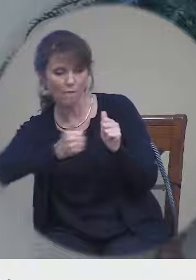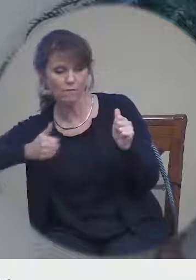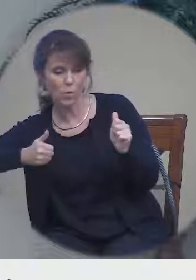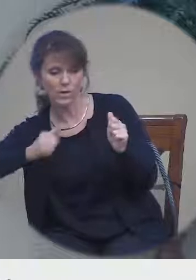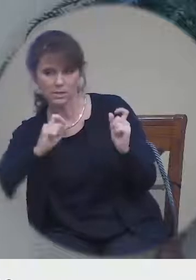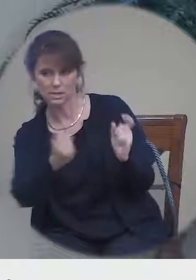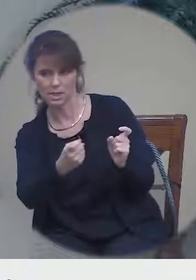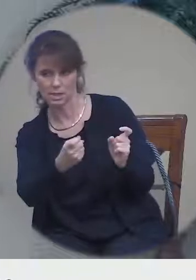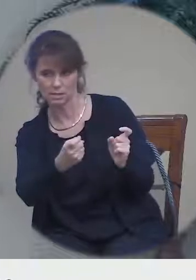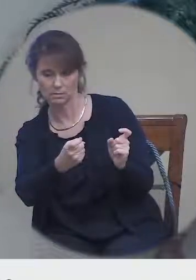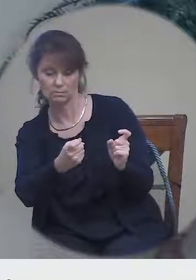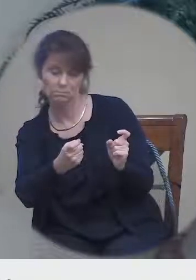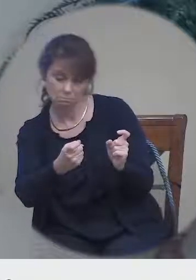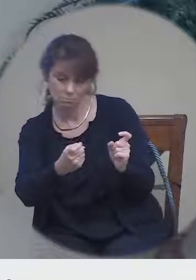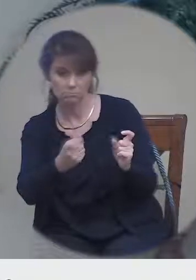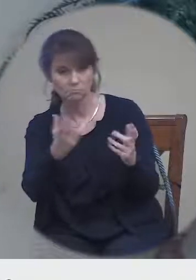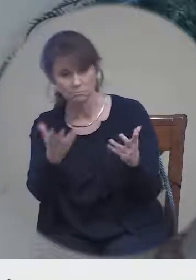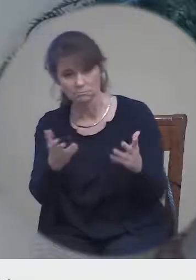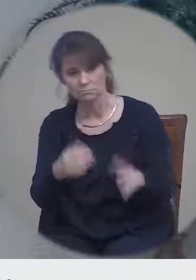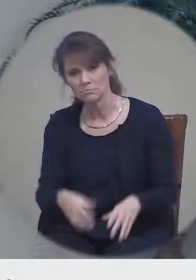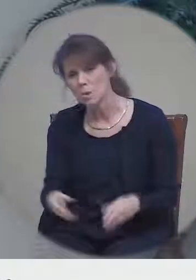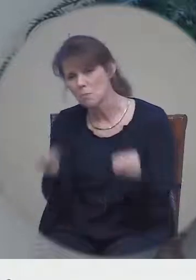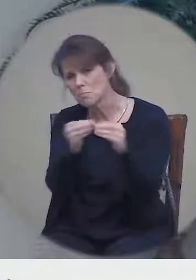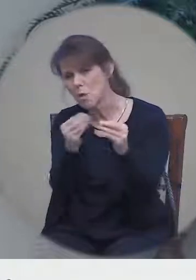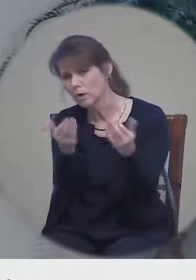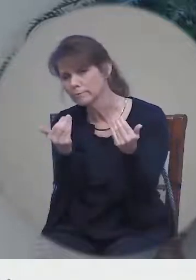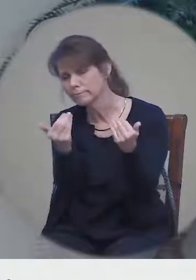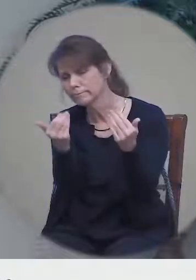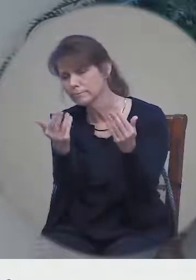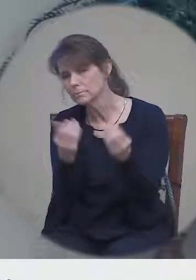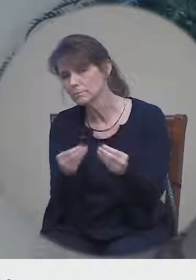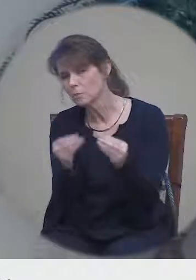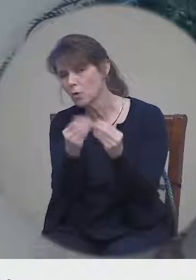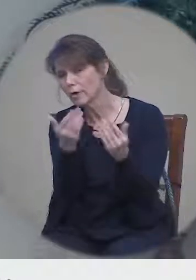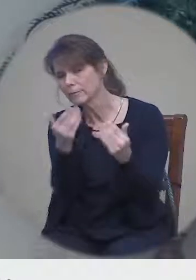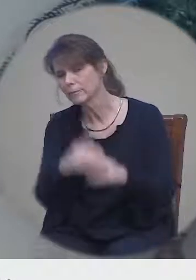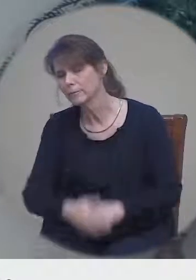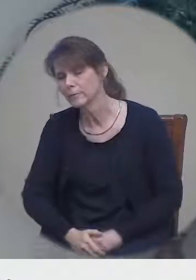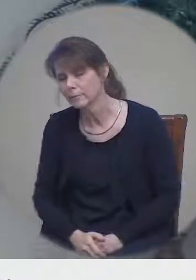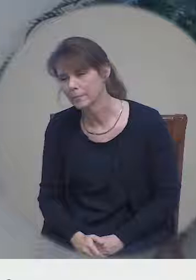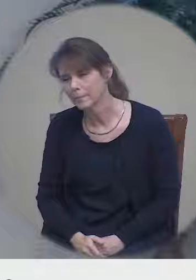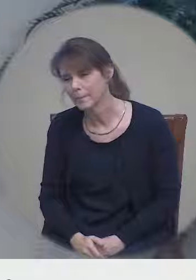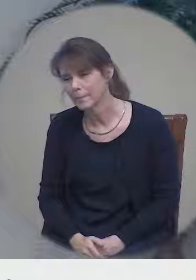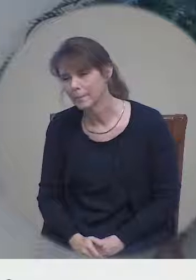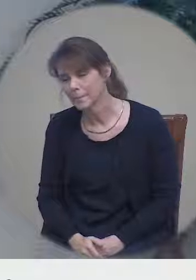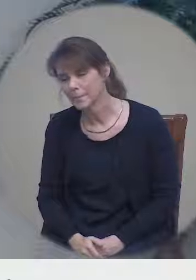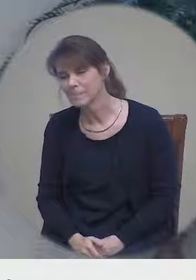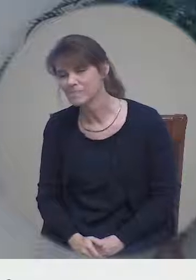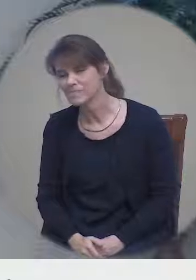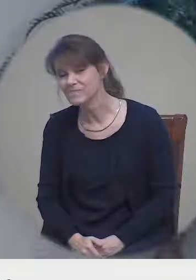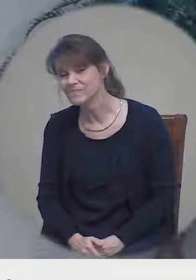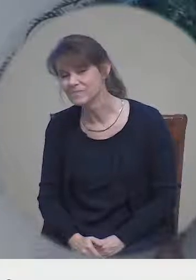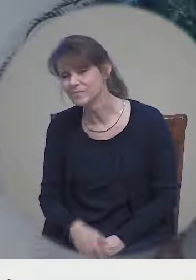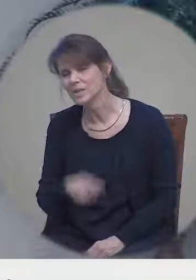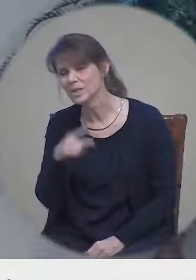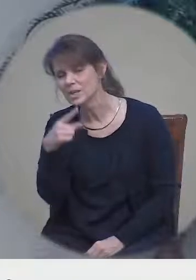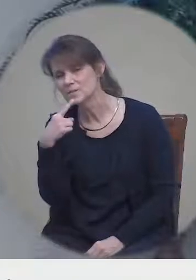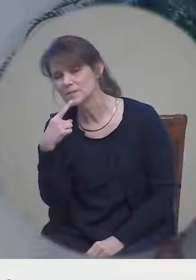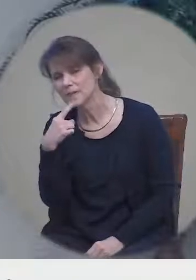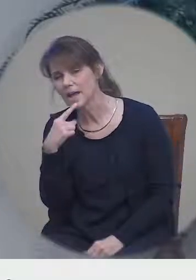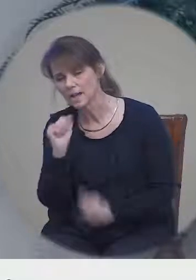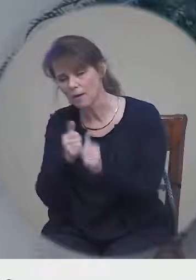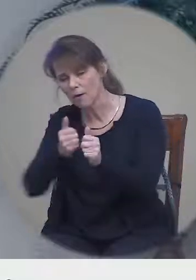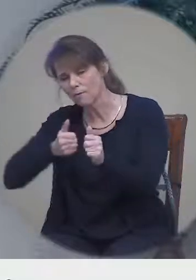Well, develop that thought for me. I say develop that thought for me. You say avoid sin.